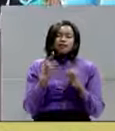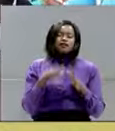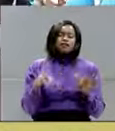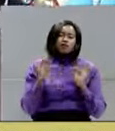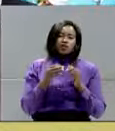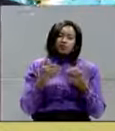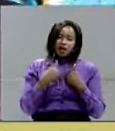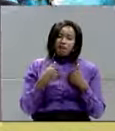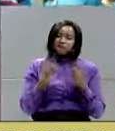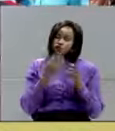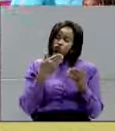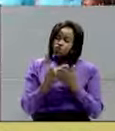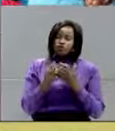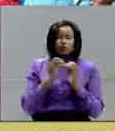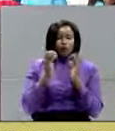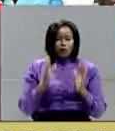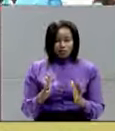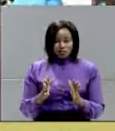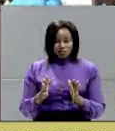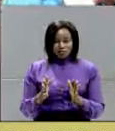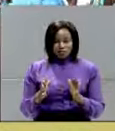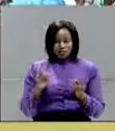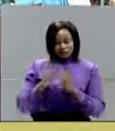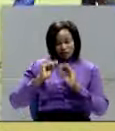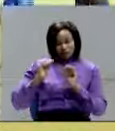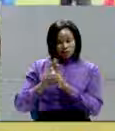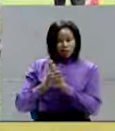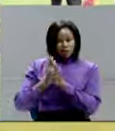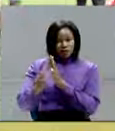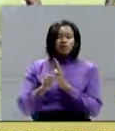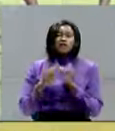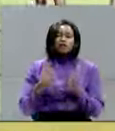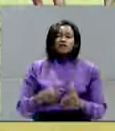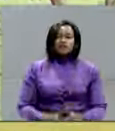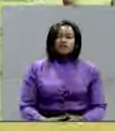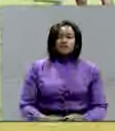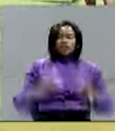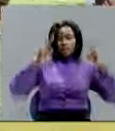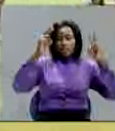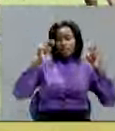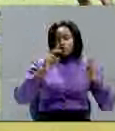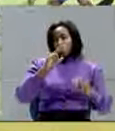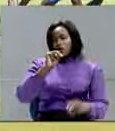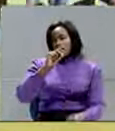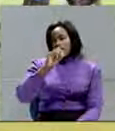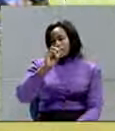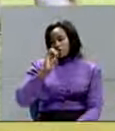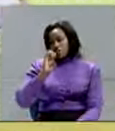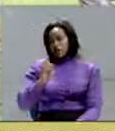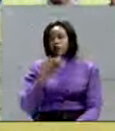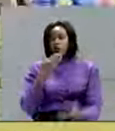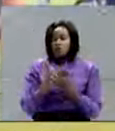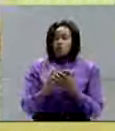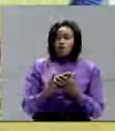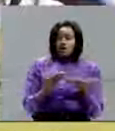ne bakoaches kugaba expert. To the title, Ndeja University was dominant in basketball,